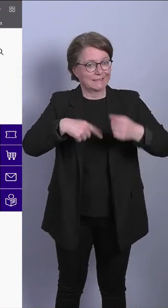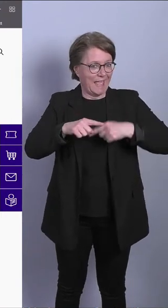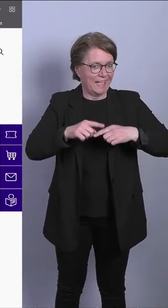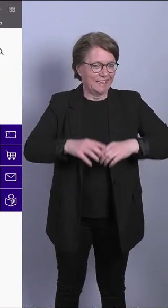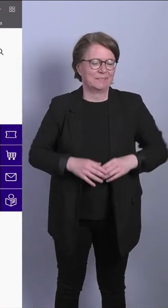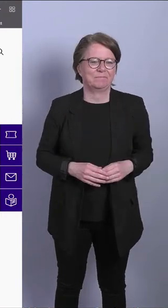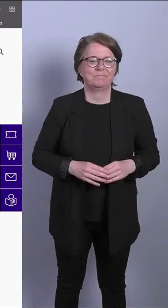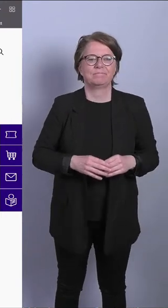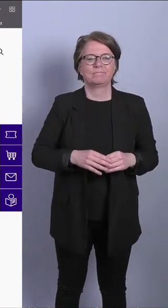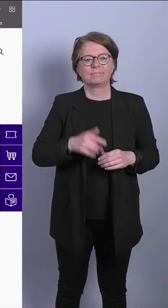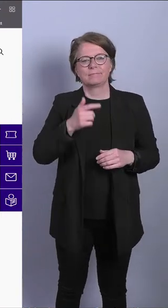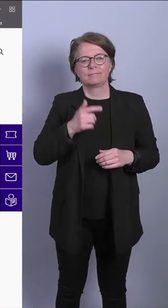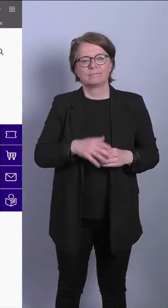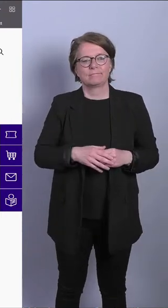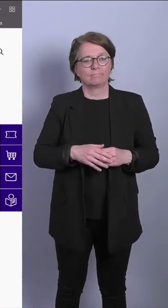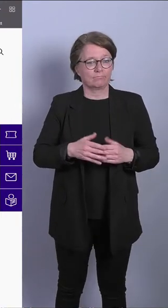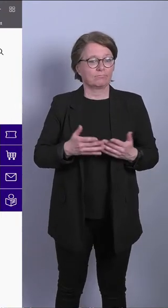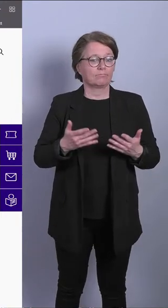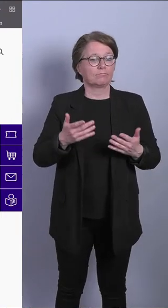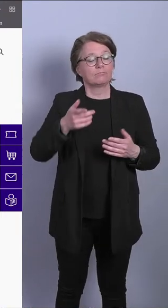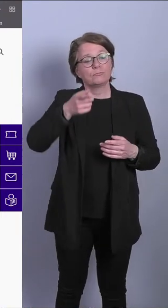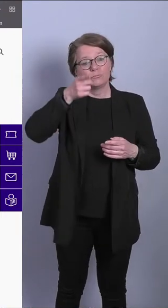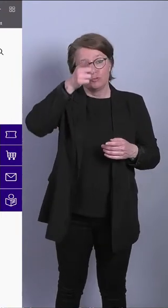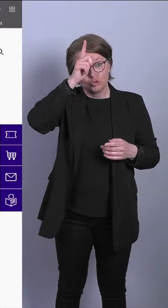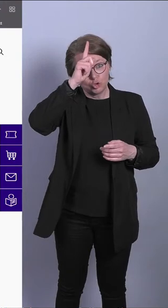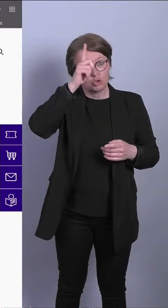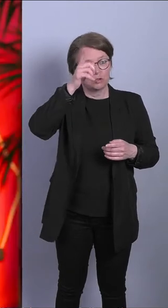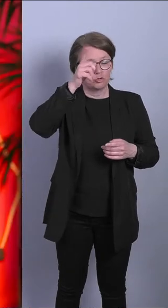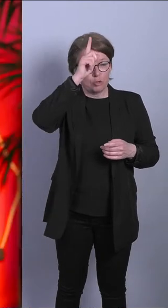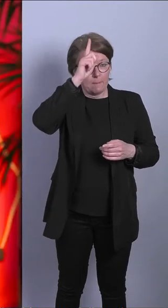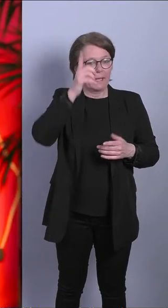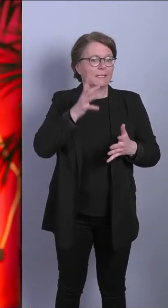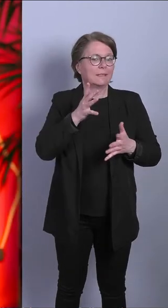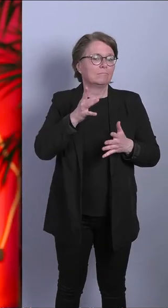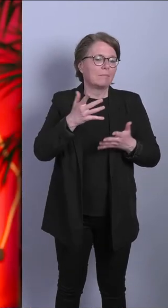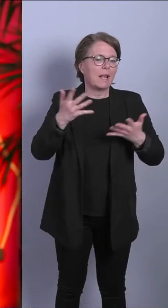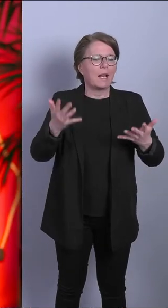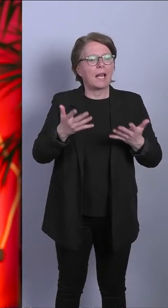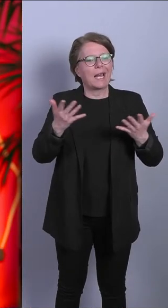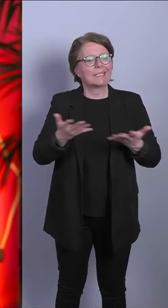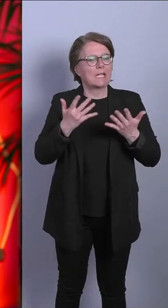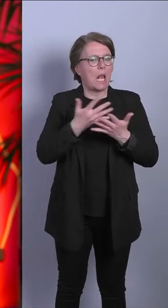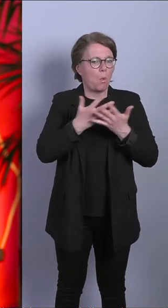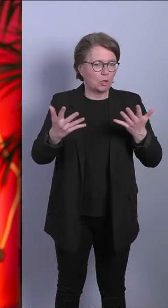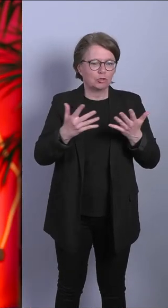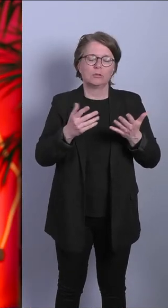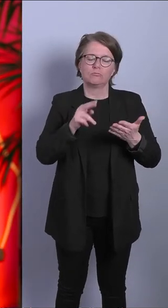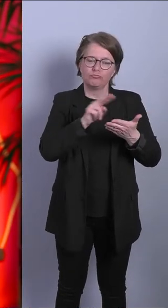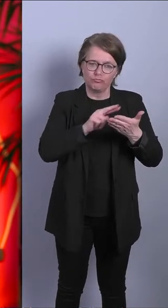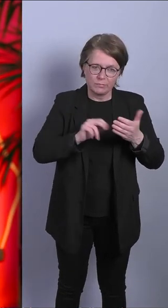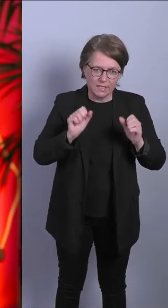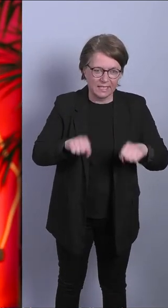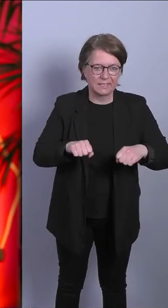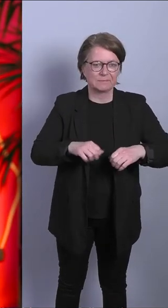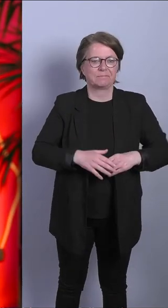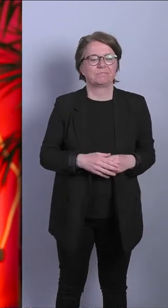and simultaneous translation in German easy language and simultaneous interpretation in